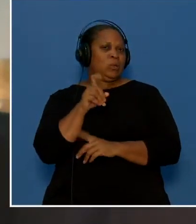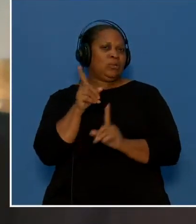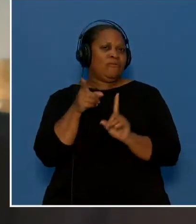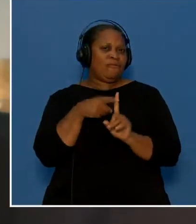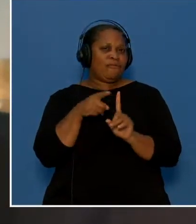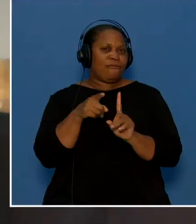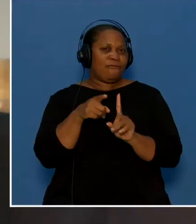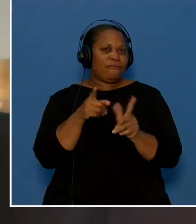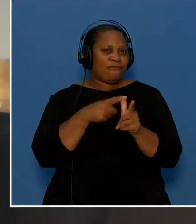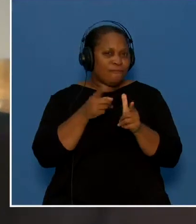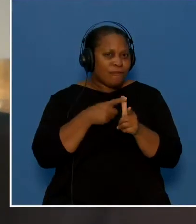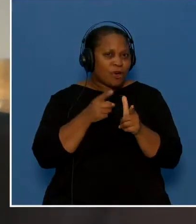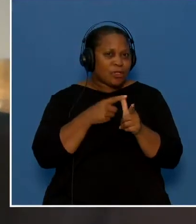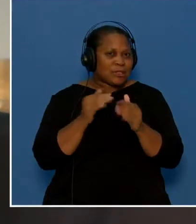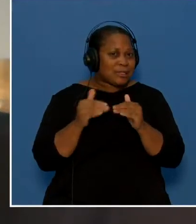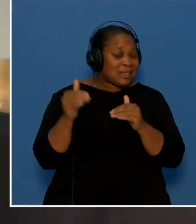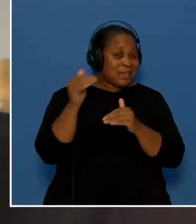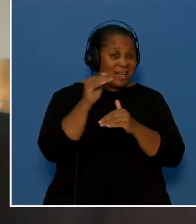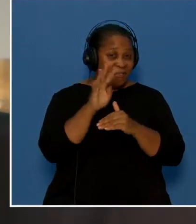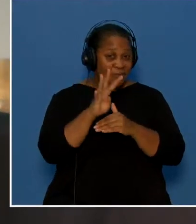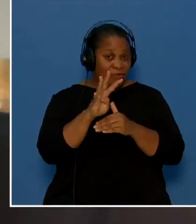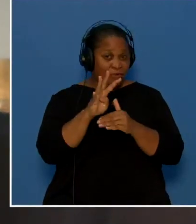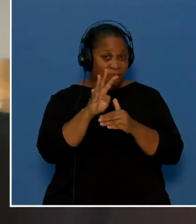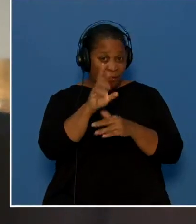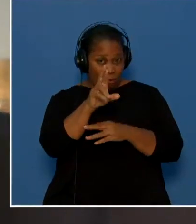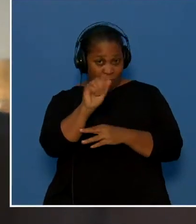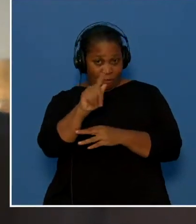thing is with respect to the level 4 rating that